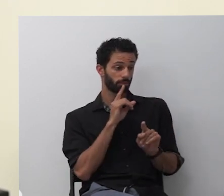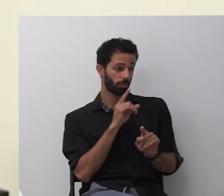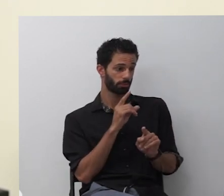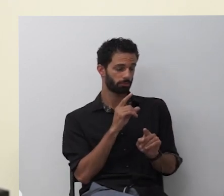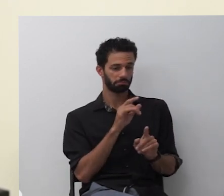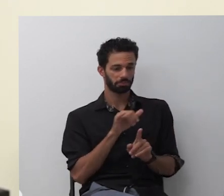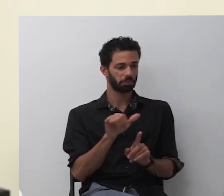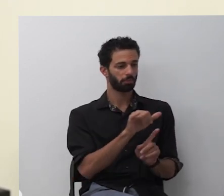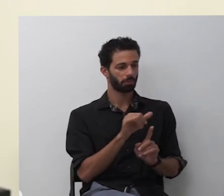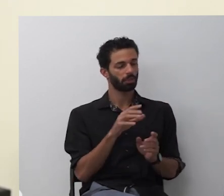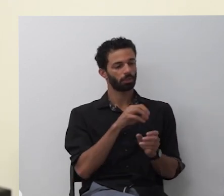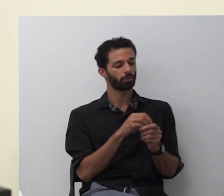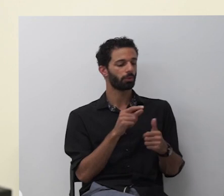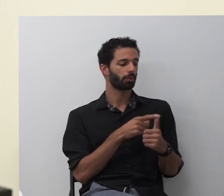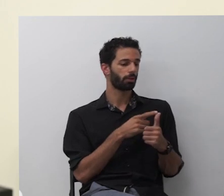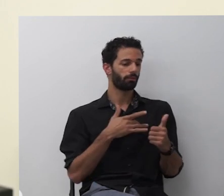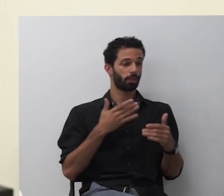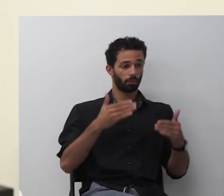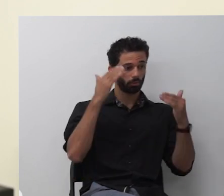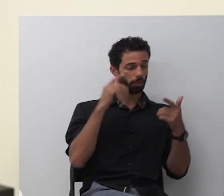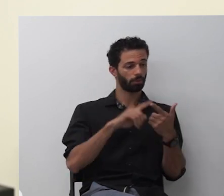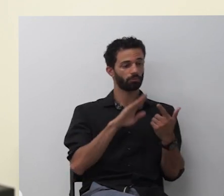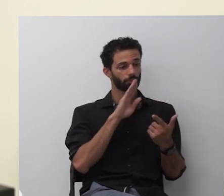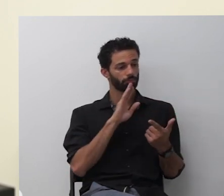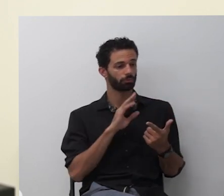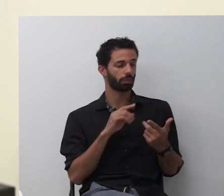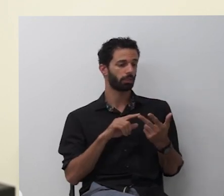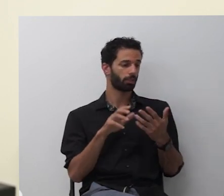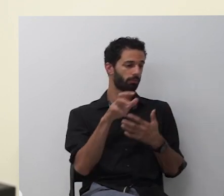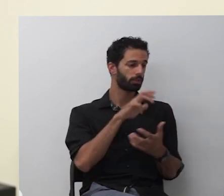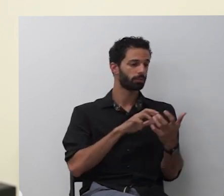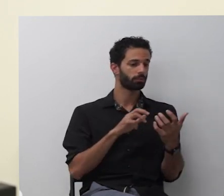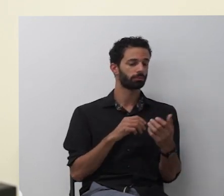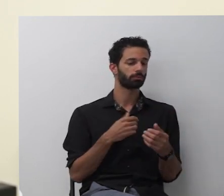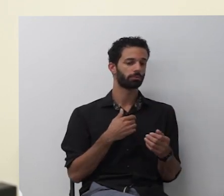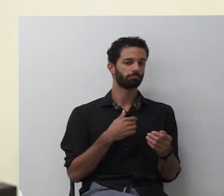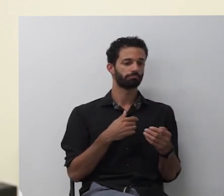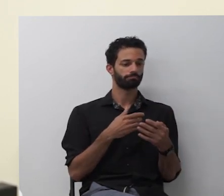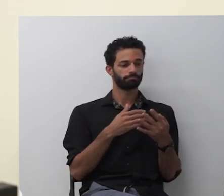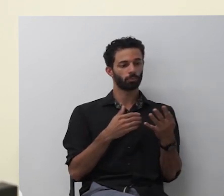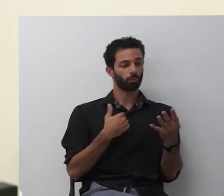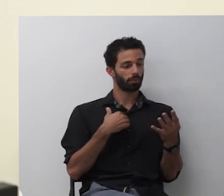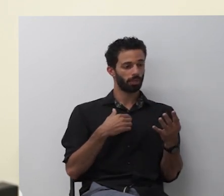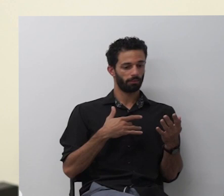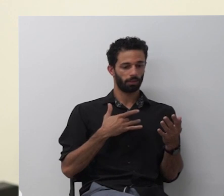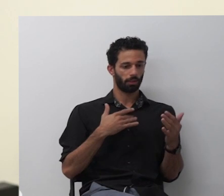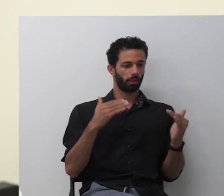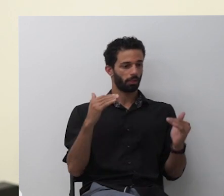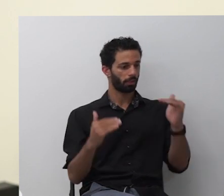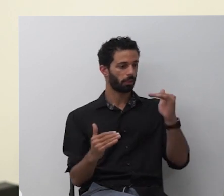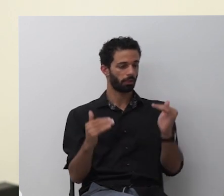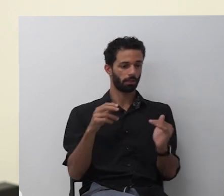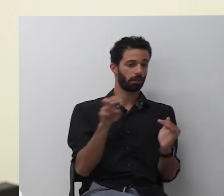following. We feel overwhelmed, frustrated, and confused. We find ourselves on a seesaw, lurching